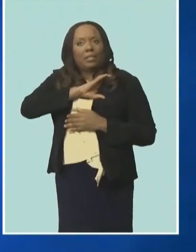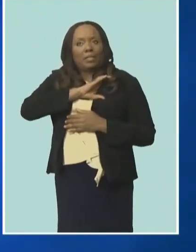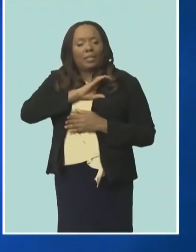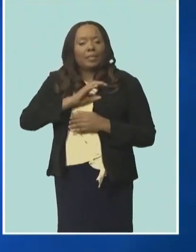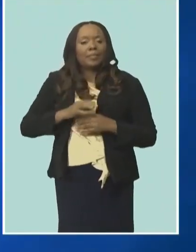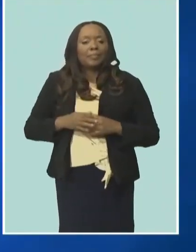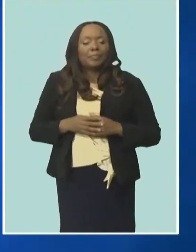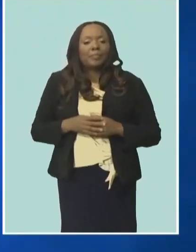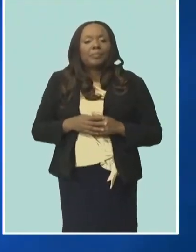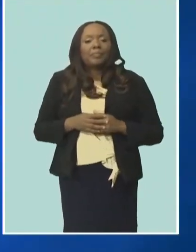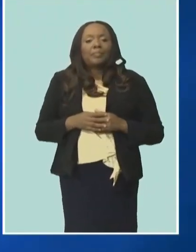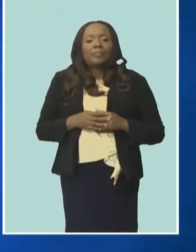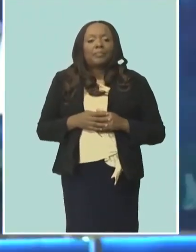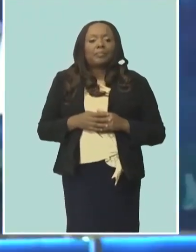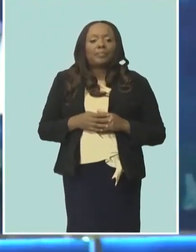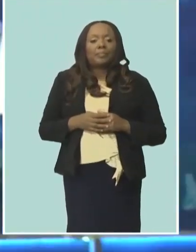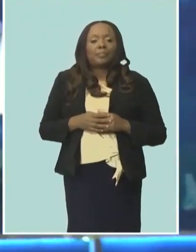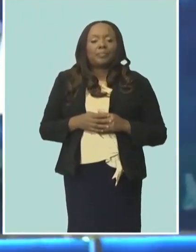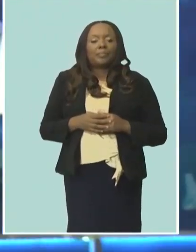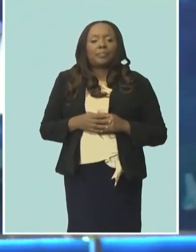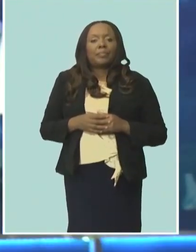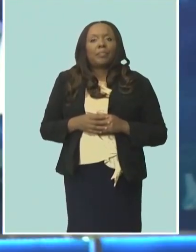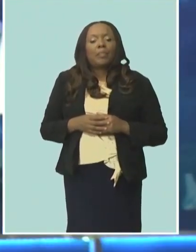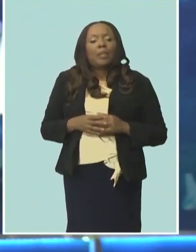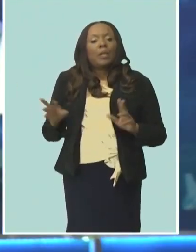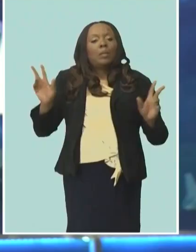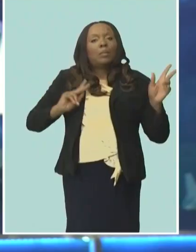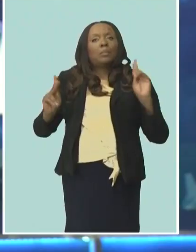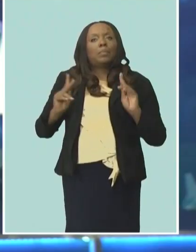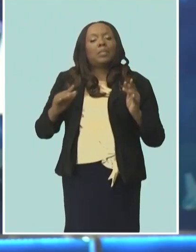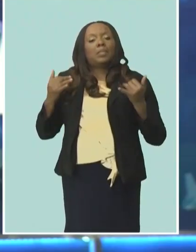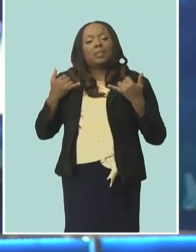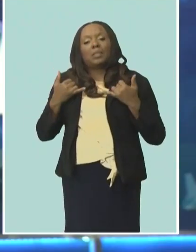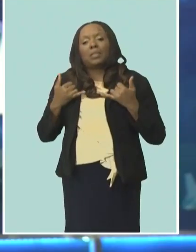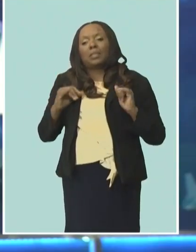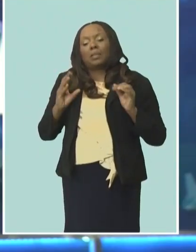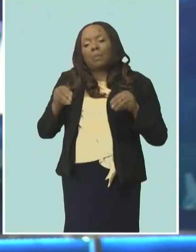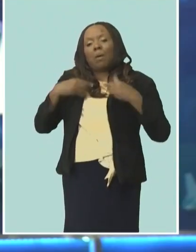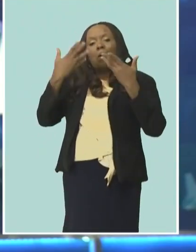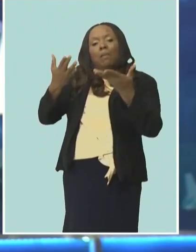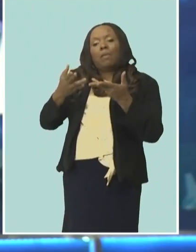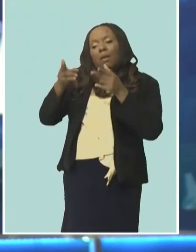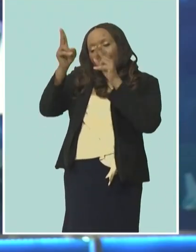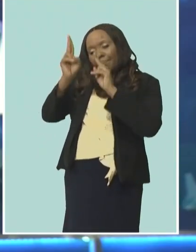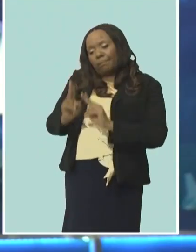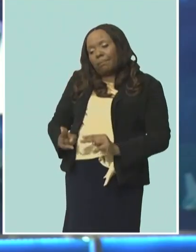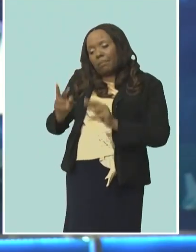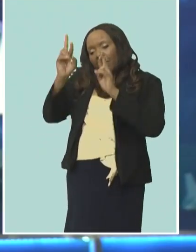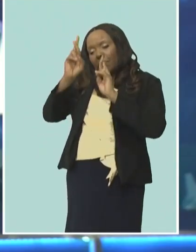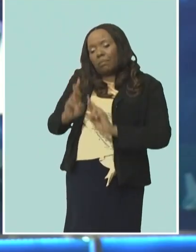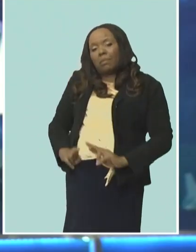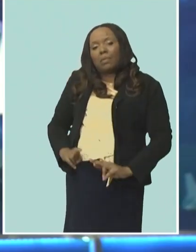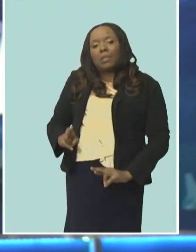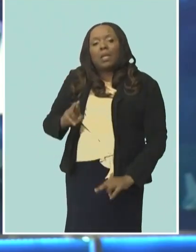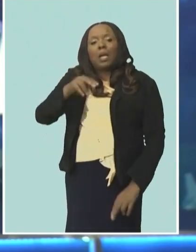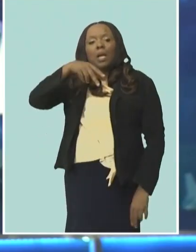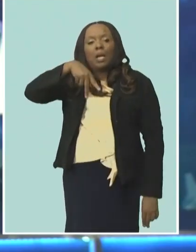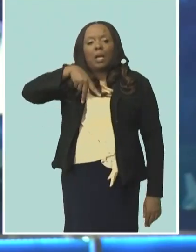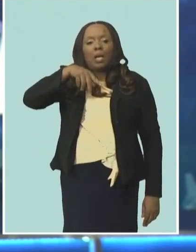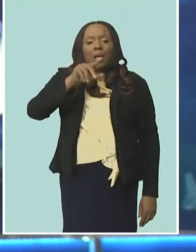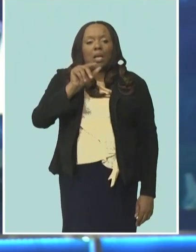Roberts, CBC News. As tributes continue to flow for educator and trade unionist, the Most Honourable Patrick